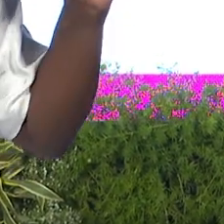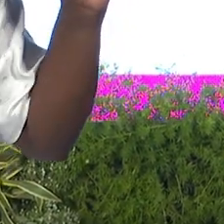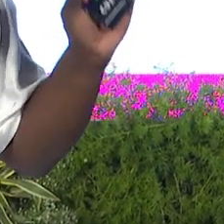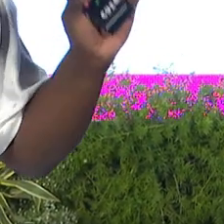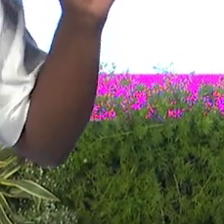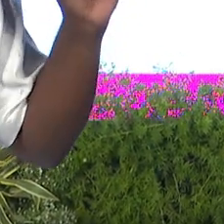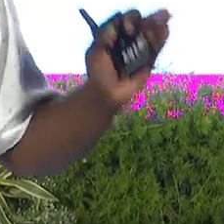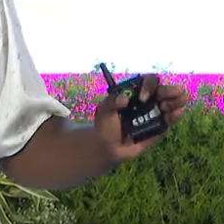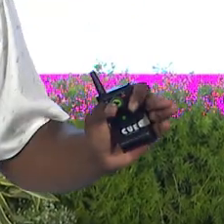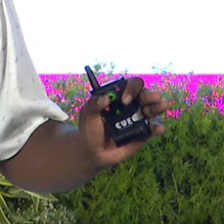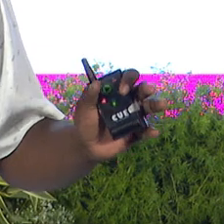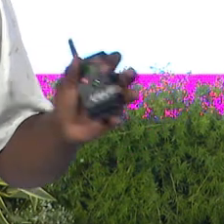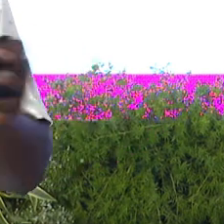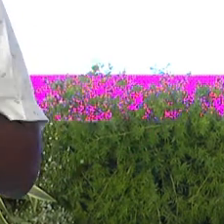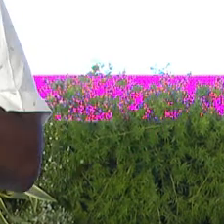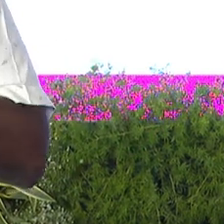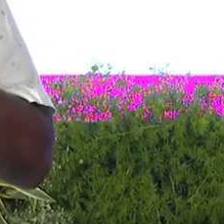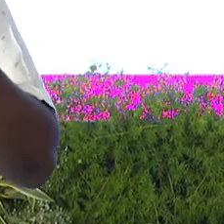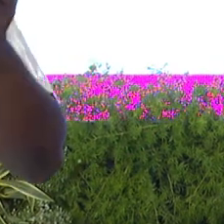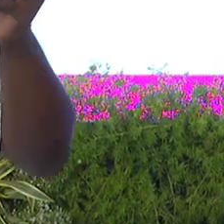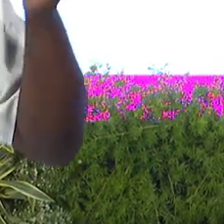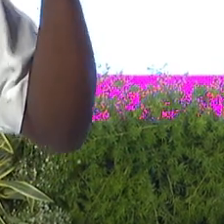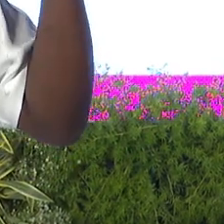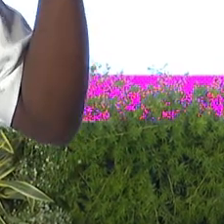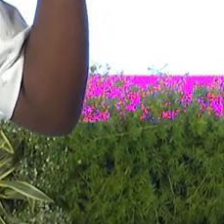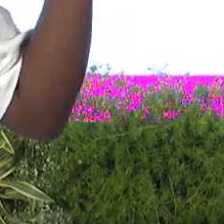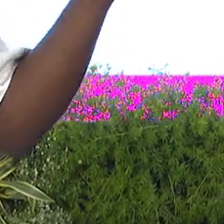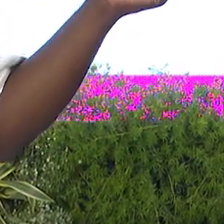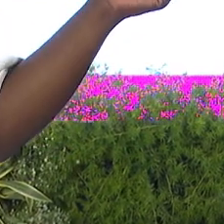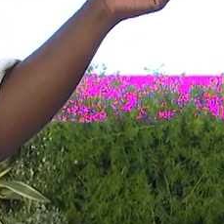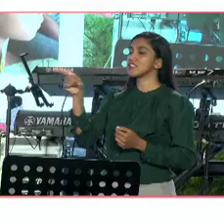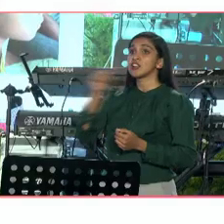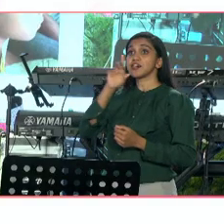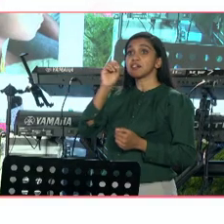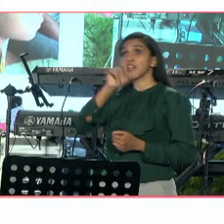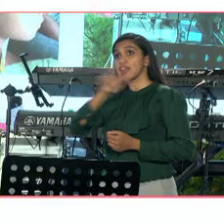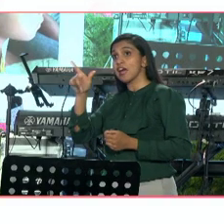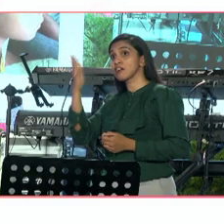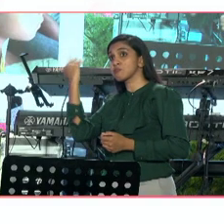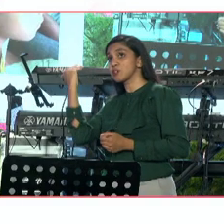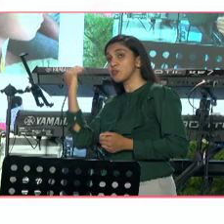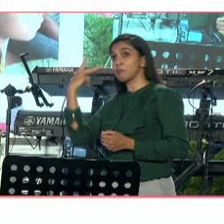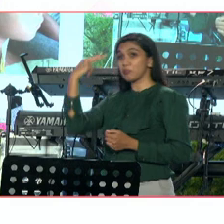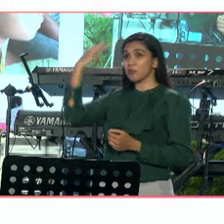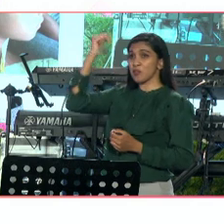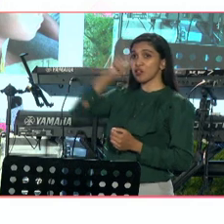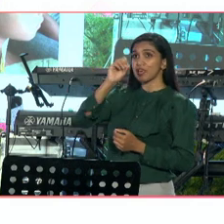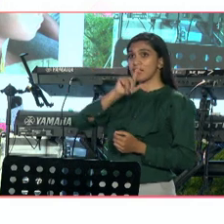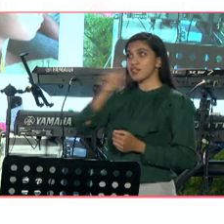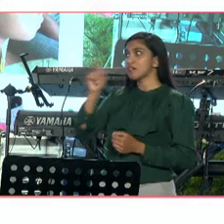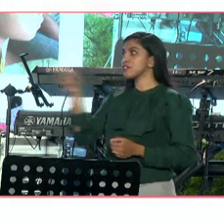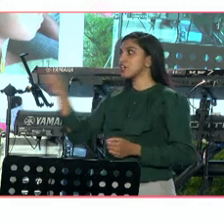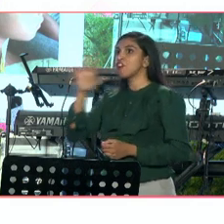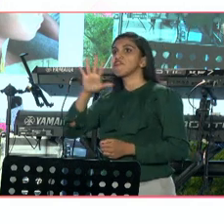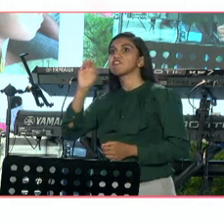highly affordable. So we are reduced the cost over from 10 lakhs to non-surgical solution of 50,000